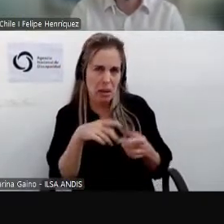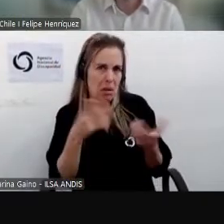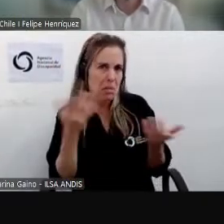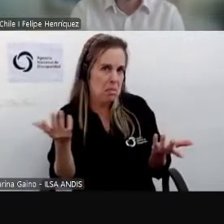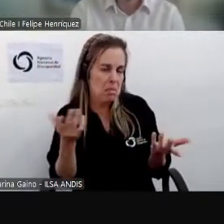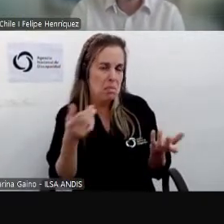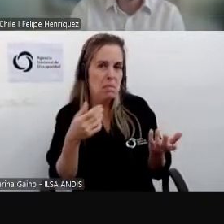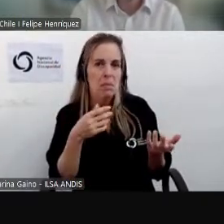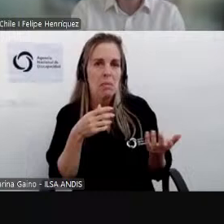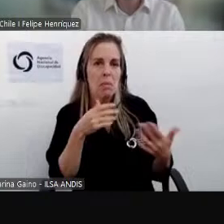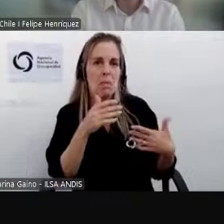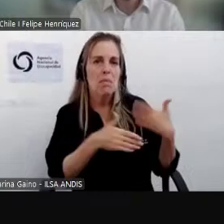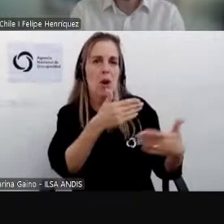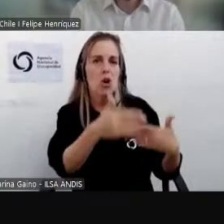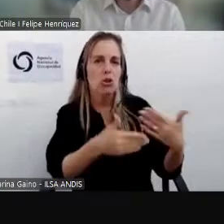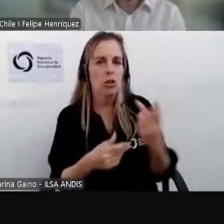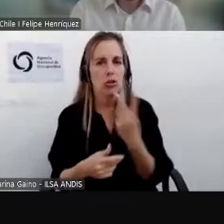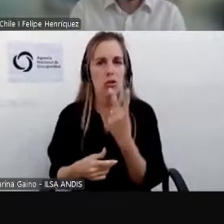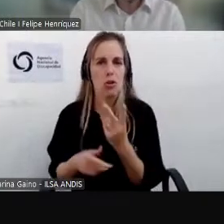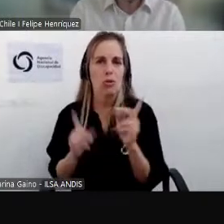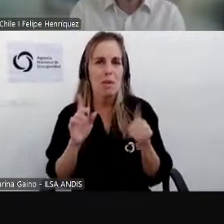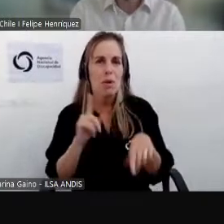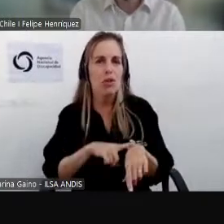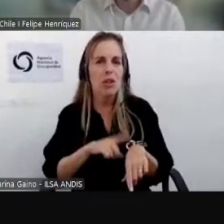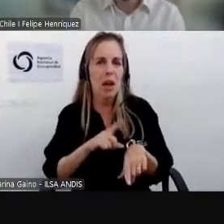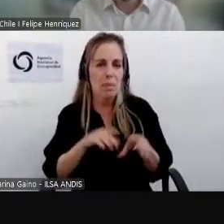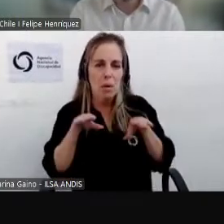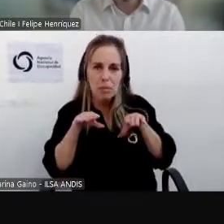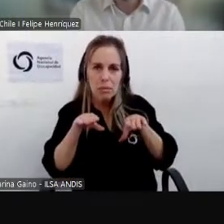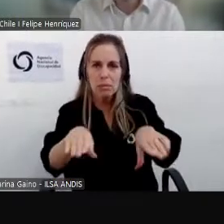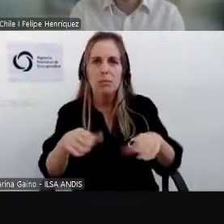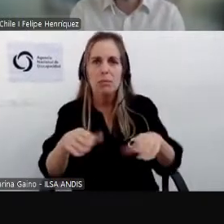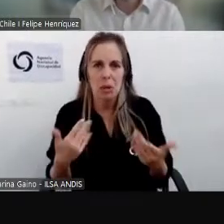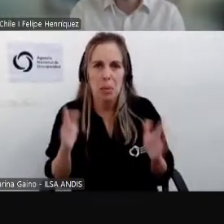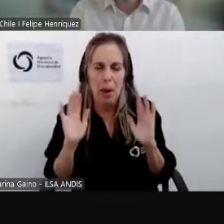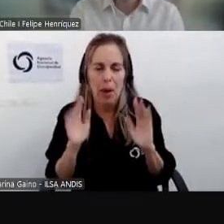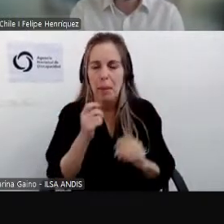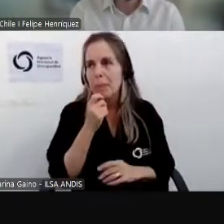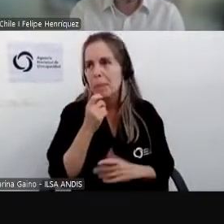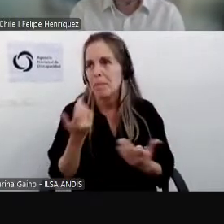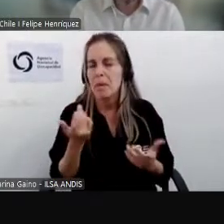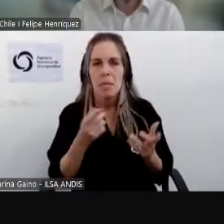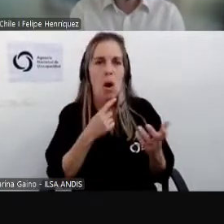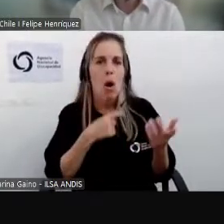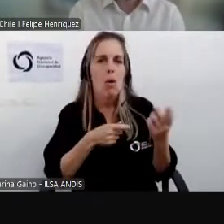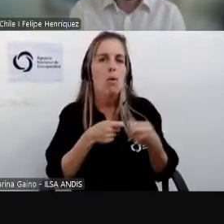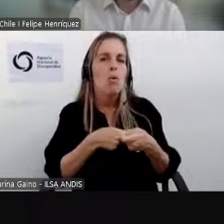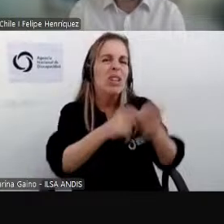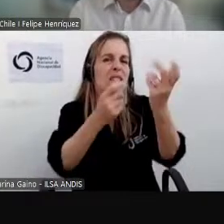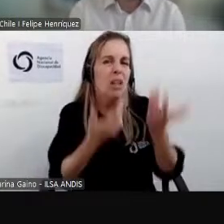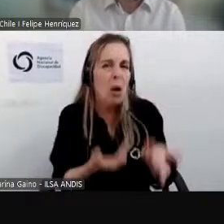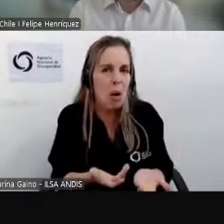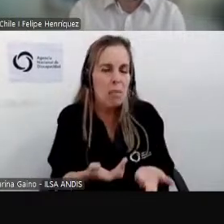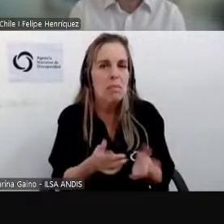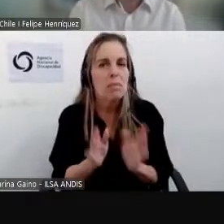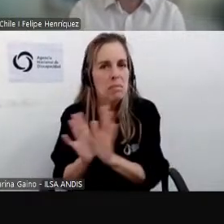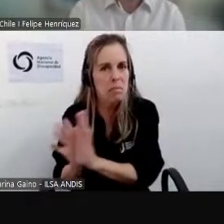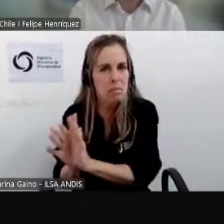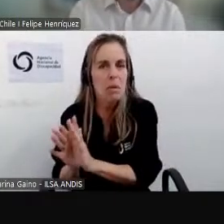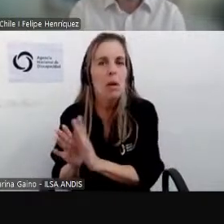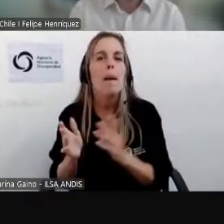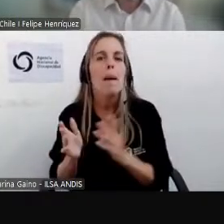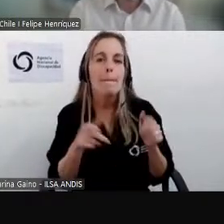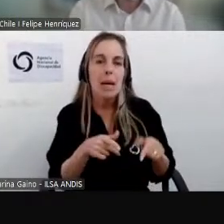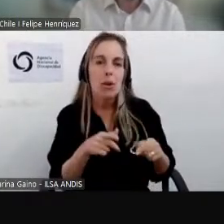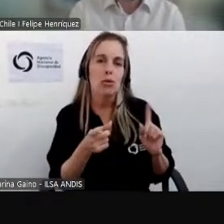It allows for the existence of concurrent or parallel processes. I mean, the same case might be